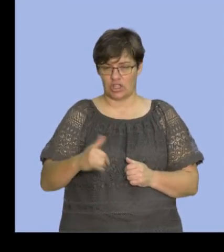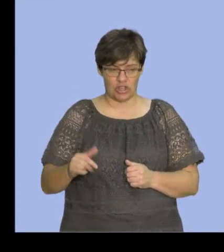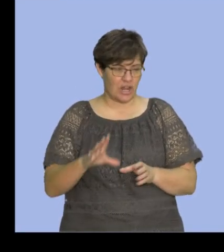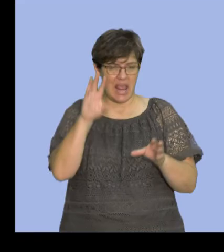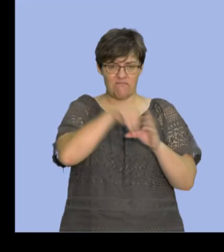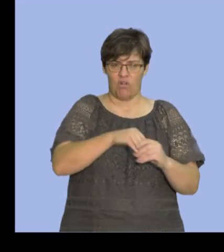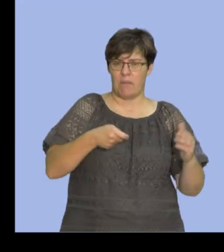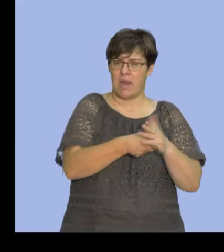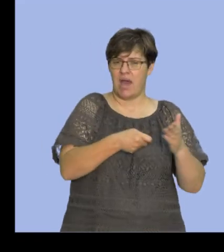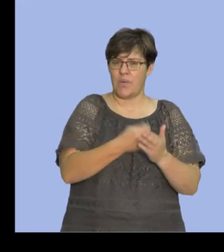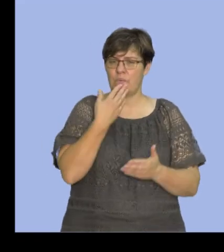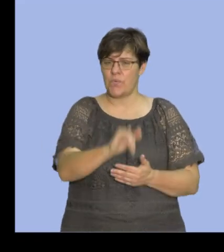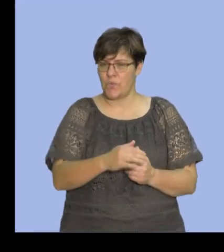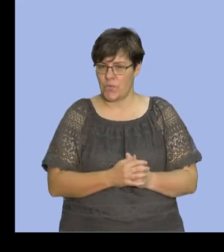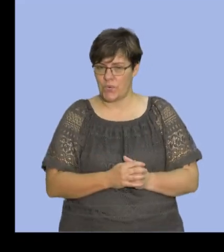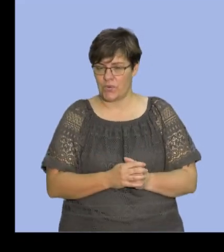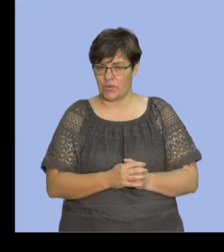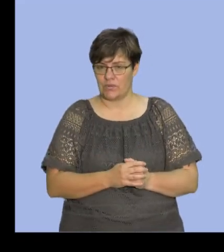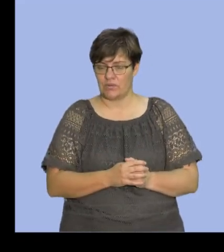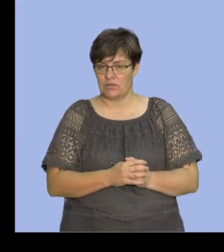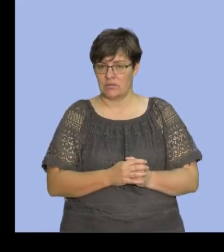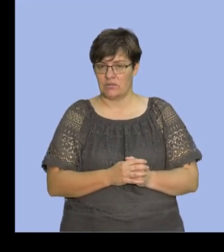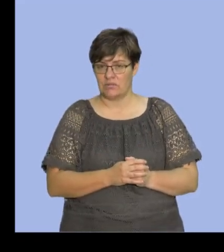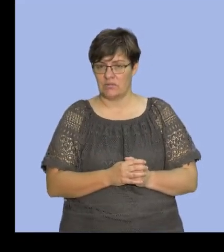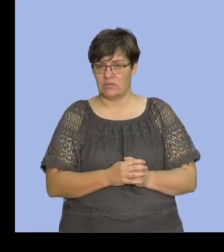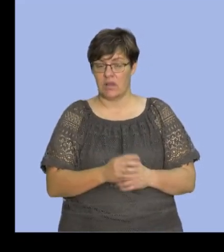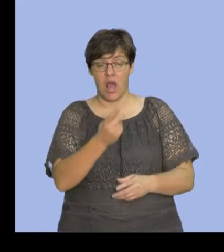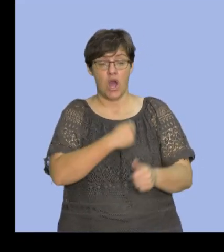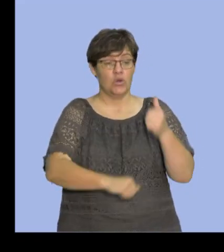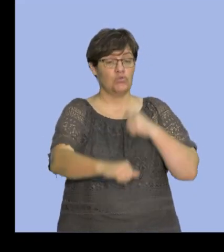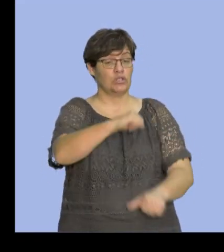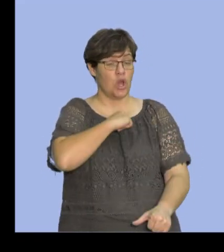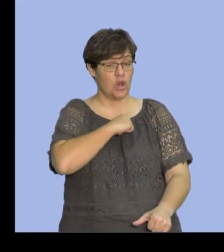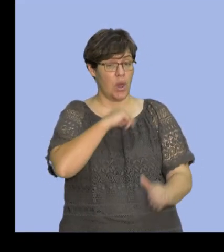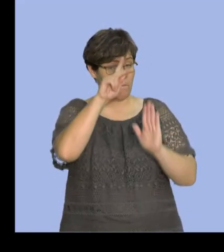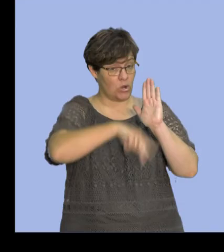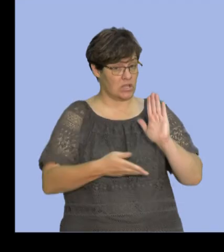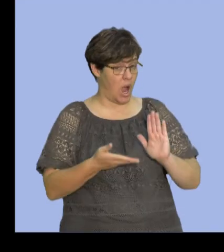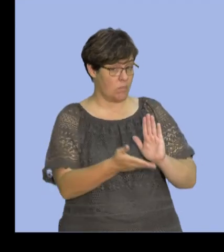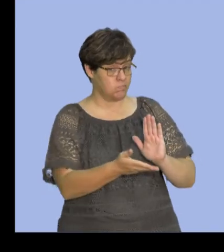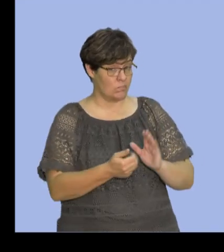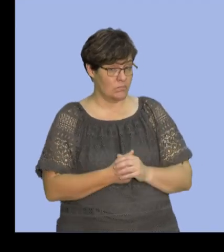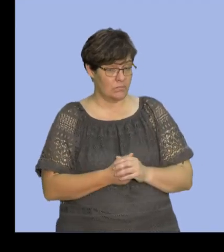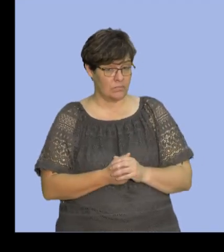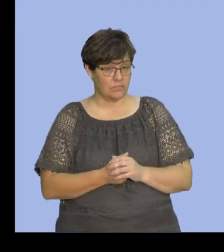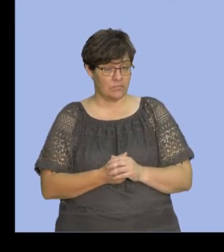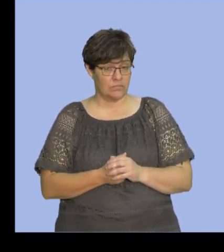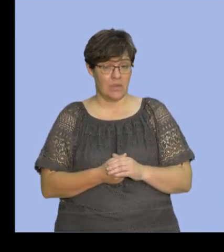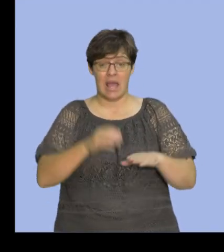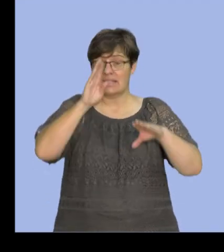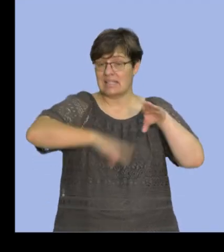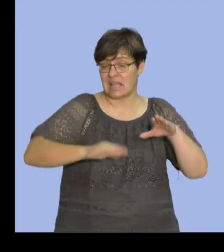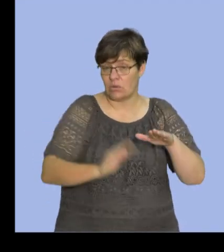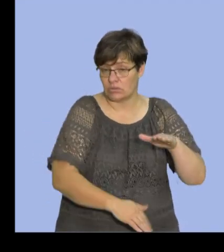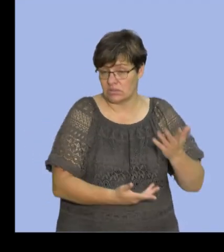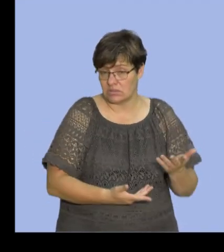with the purchases. Is your returns policy in place, right? Discounts. Are